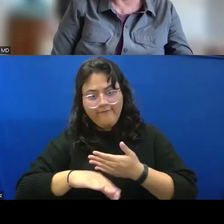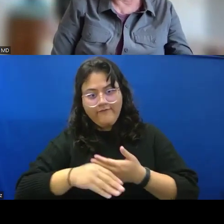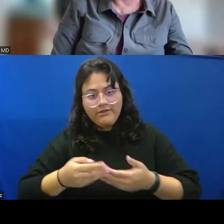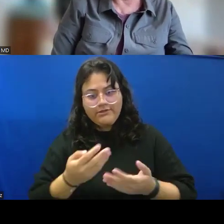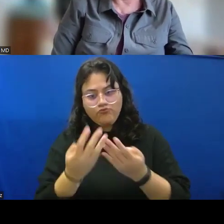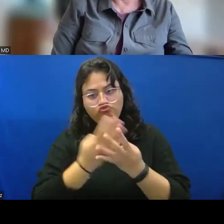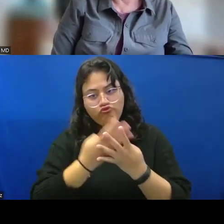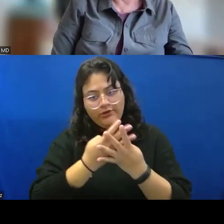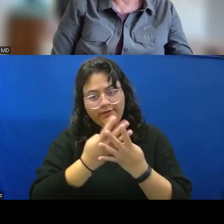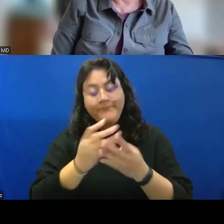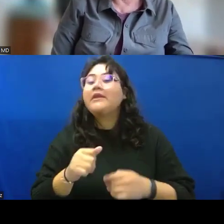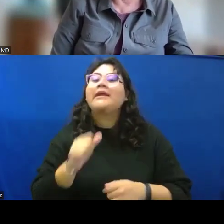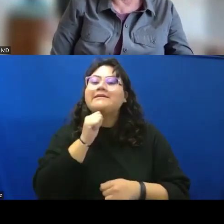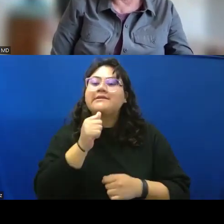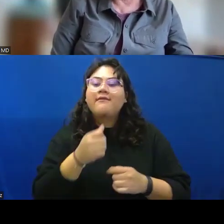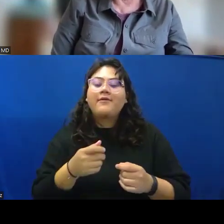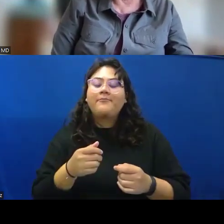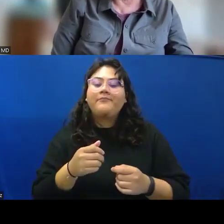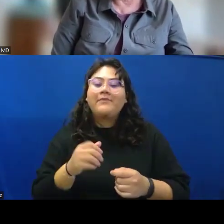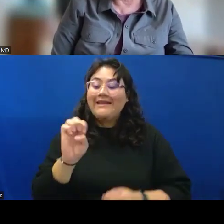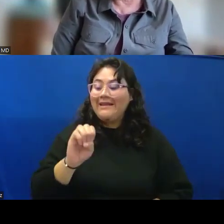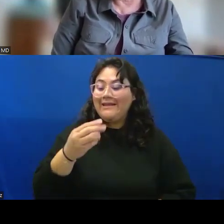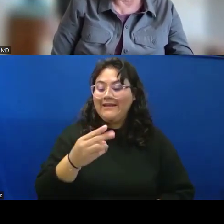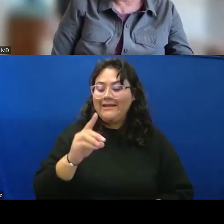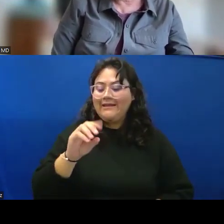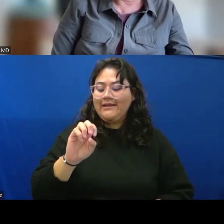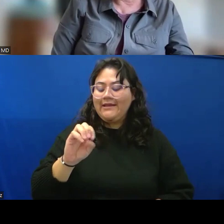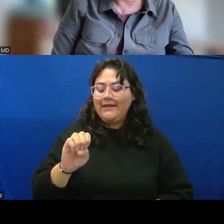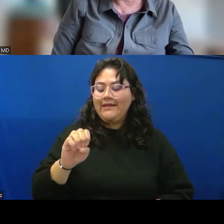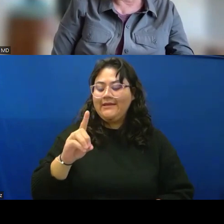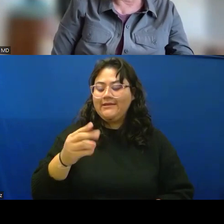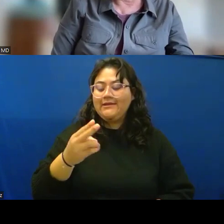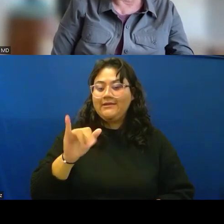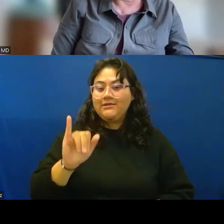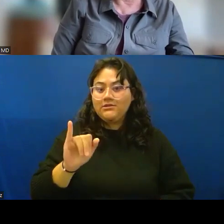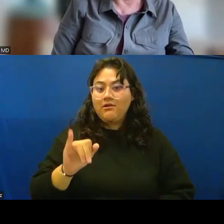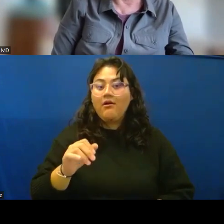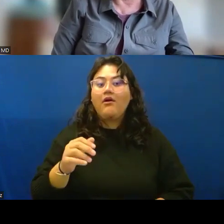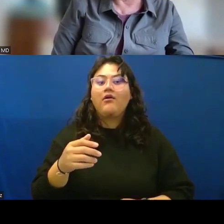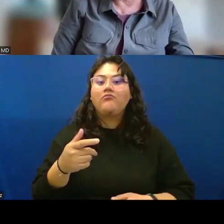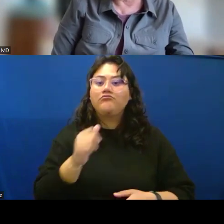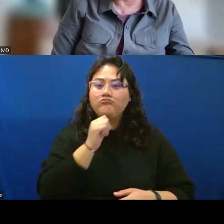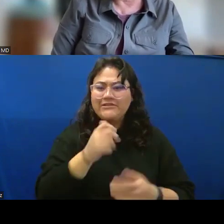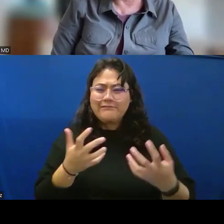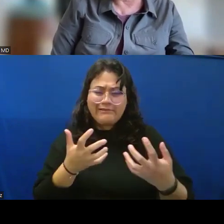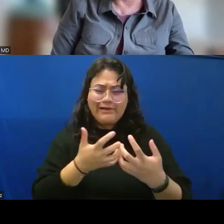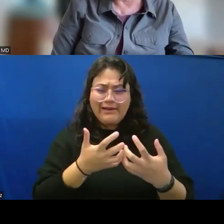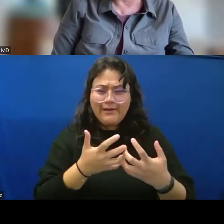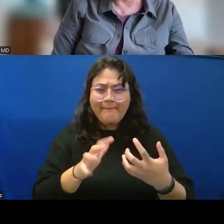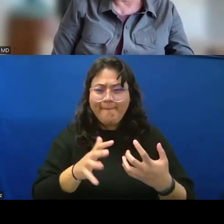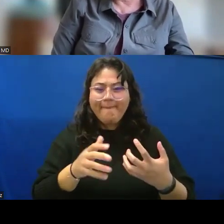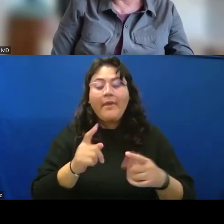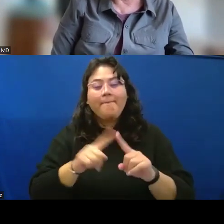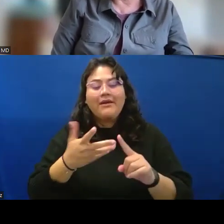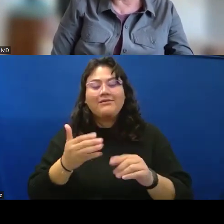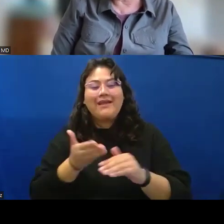newborn screening. It's about assessing hearing and identifying children who are not born deaf or hard of